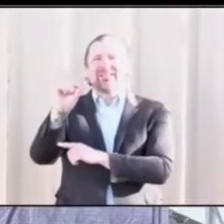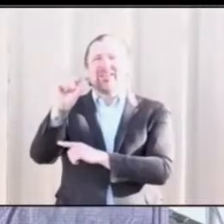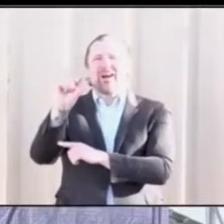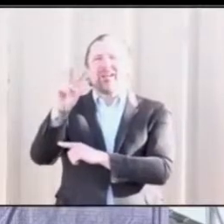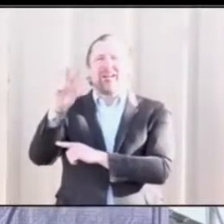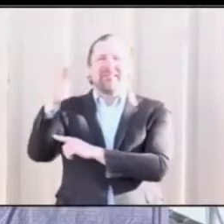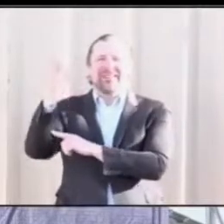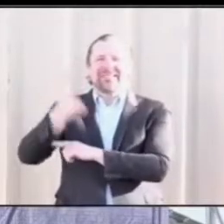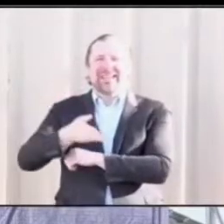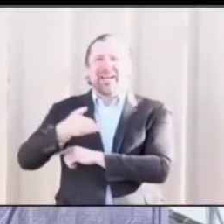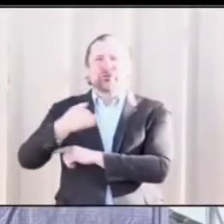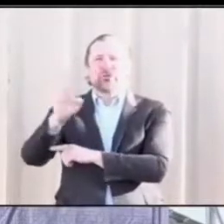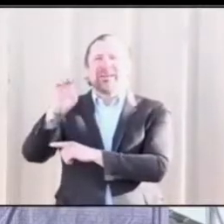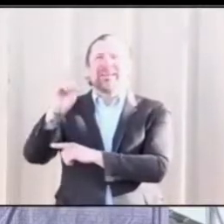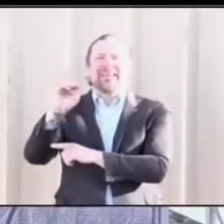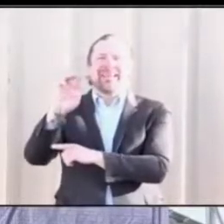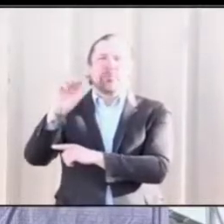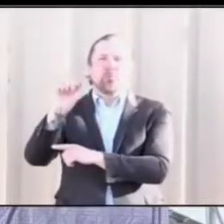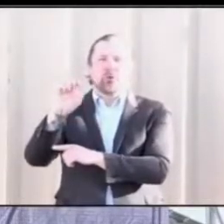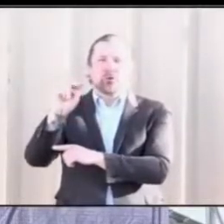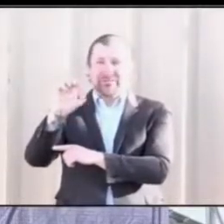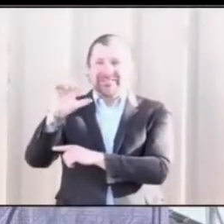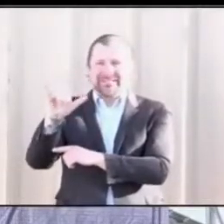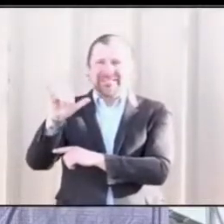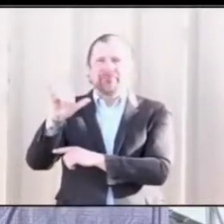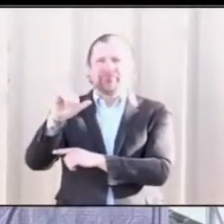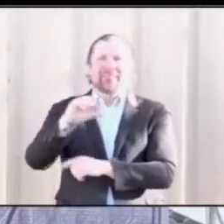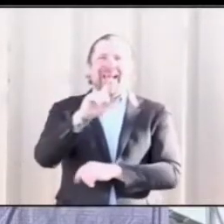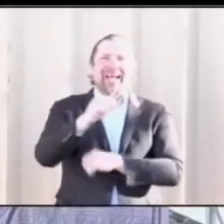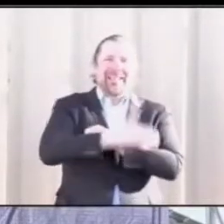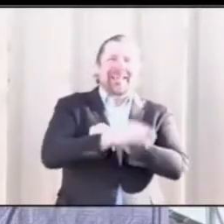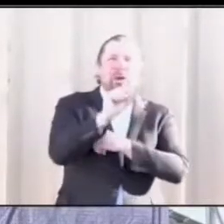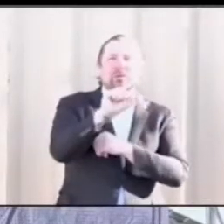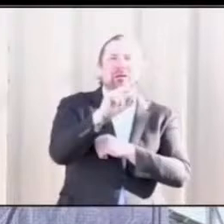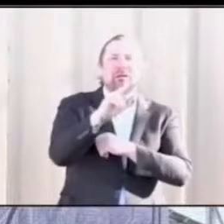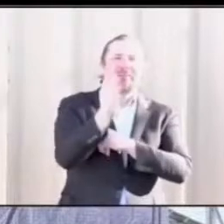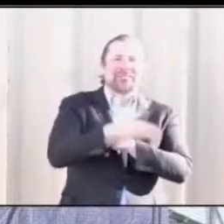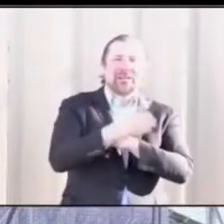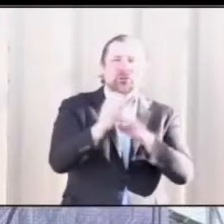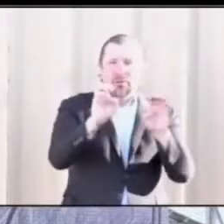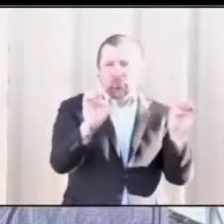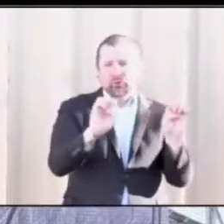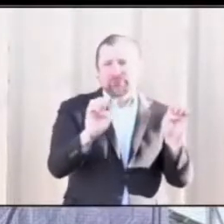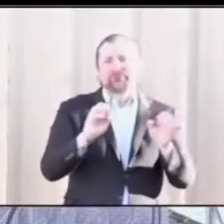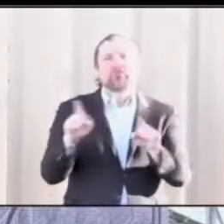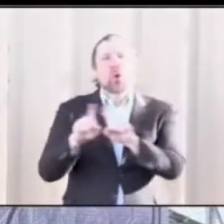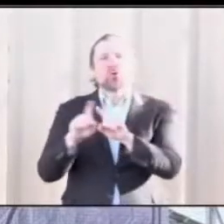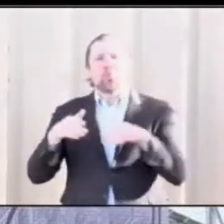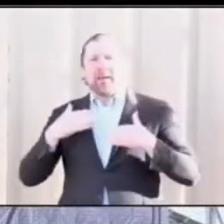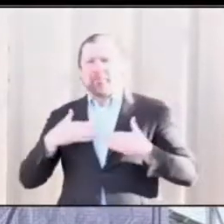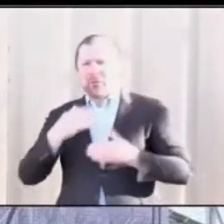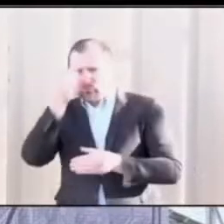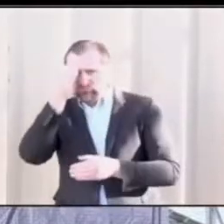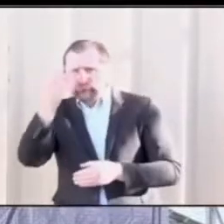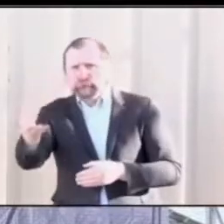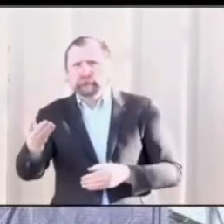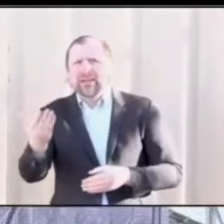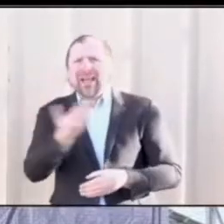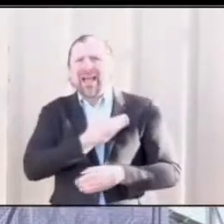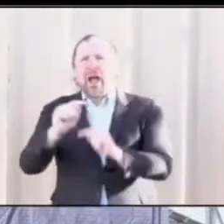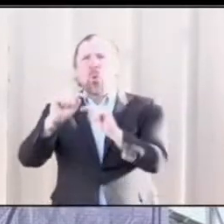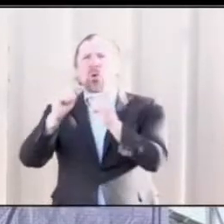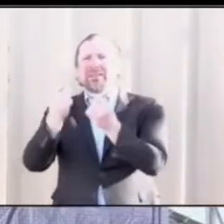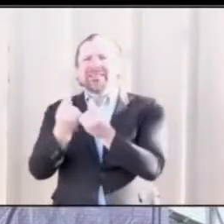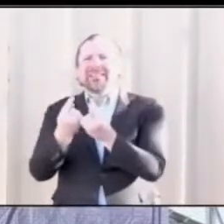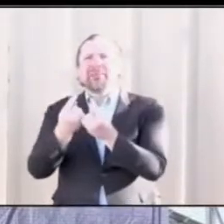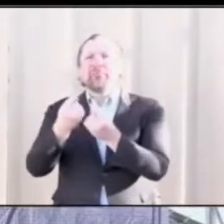lacounty.gov/emergency. On another note, I am happy to share that our LA County CL 415 that was struck by